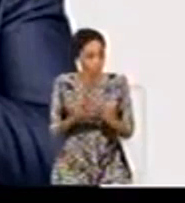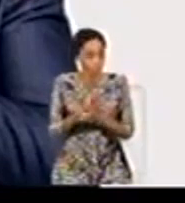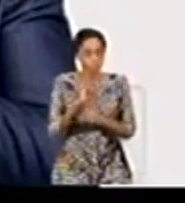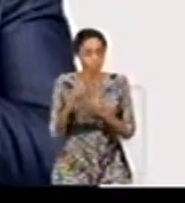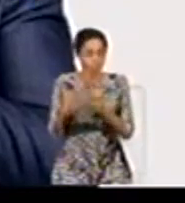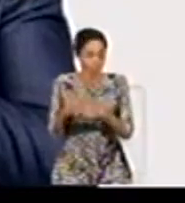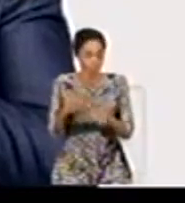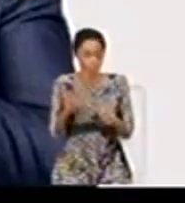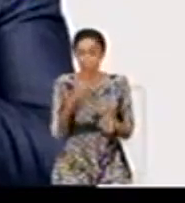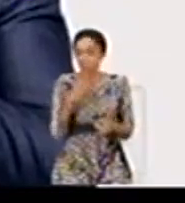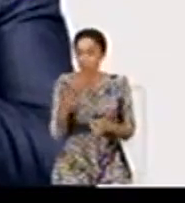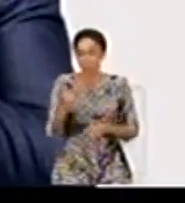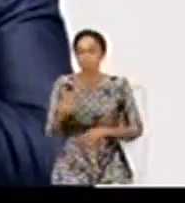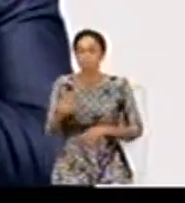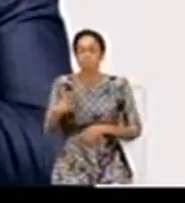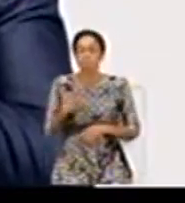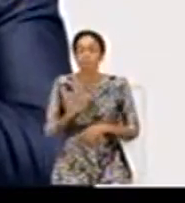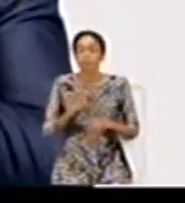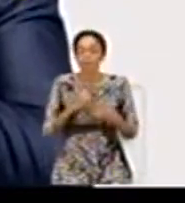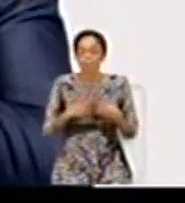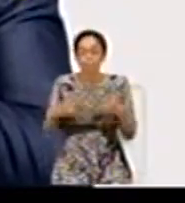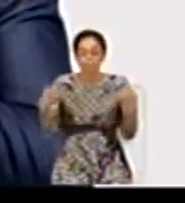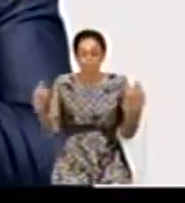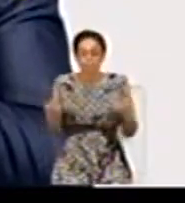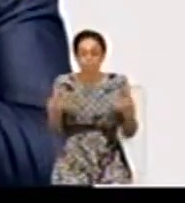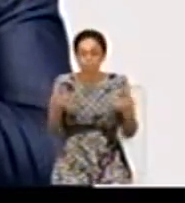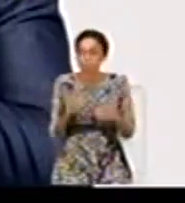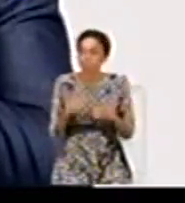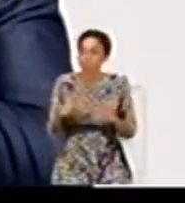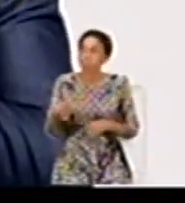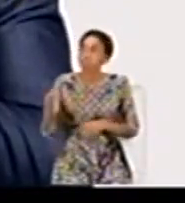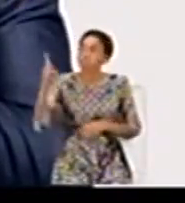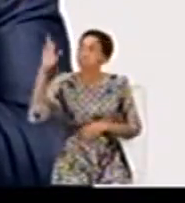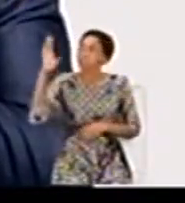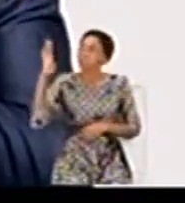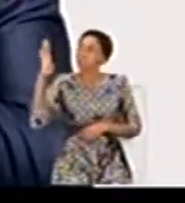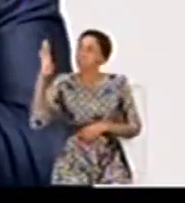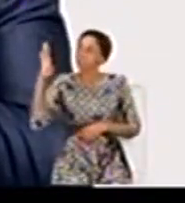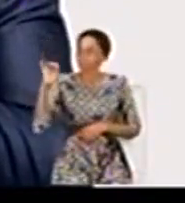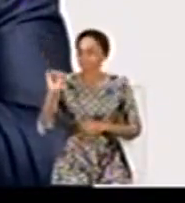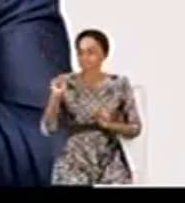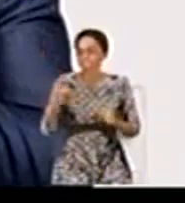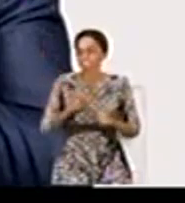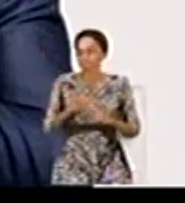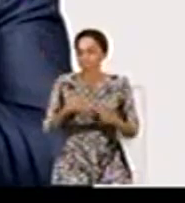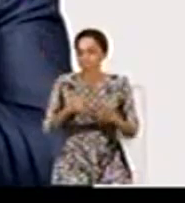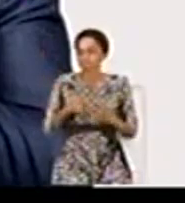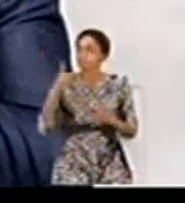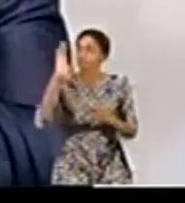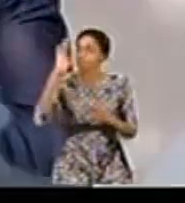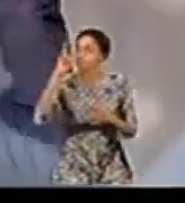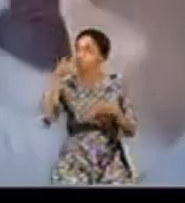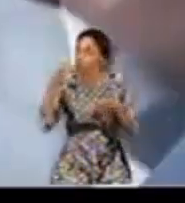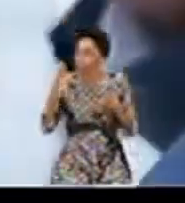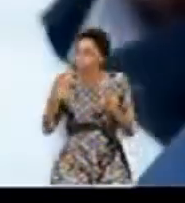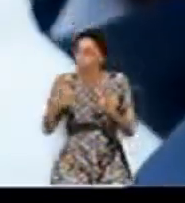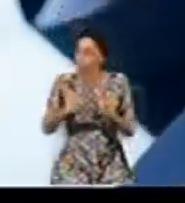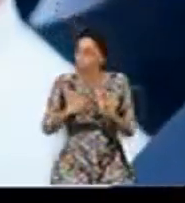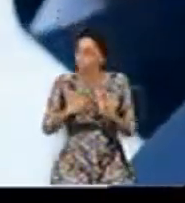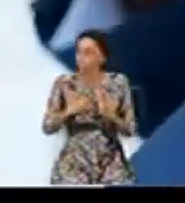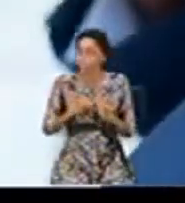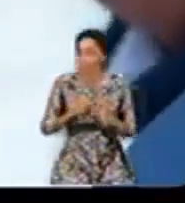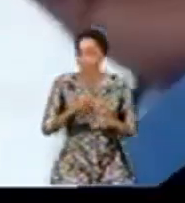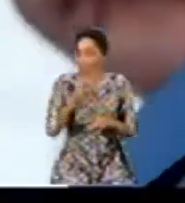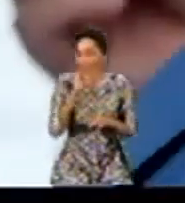say they have sinned, and yet, oh God, can I still do it? Will you permit me? I don't hate